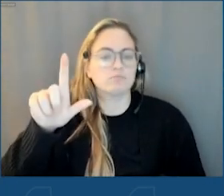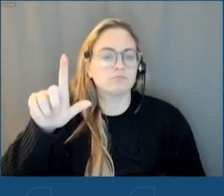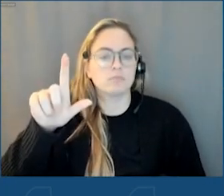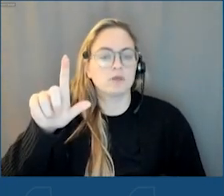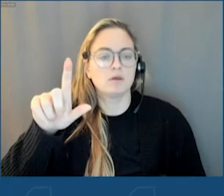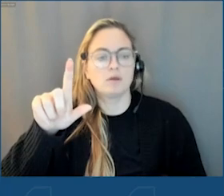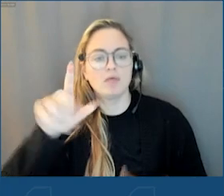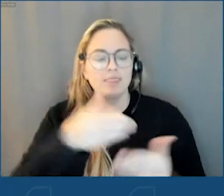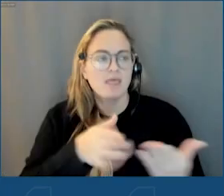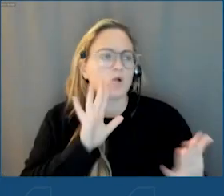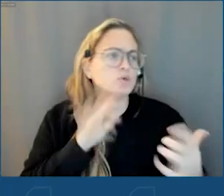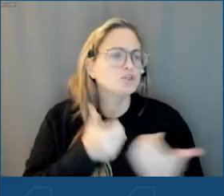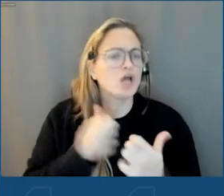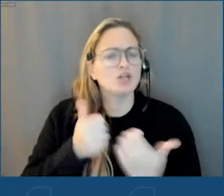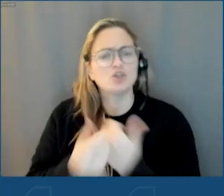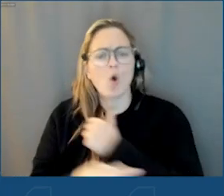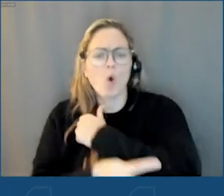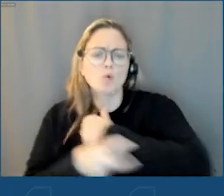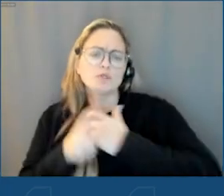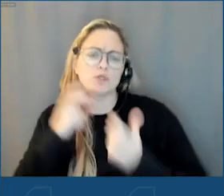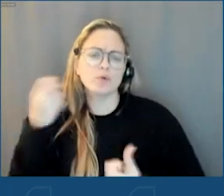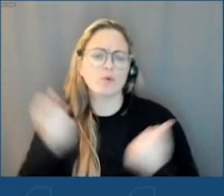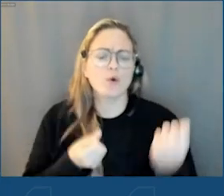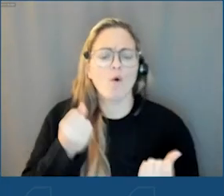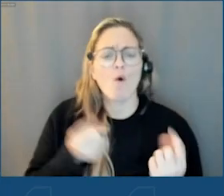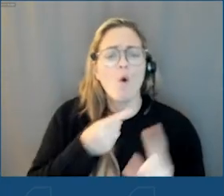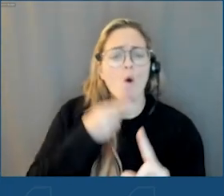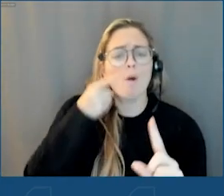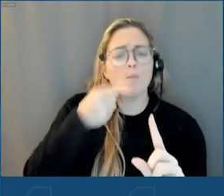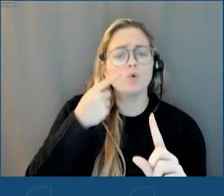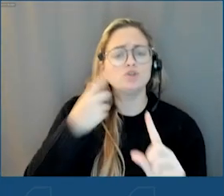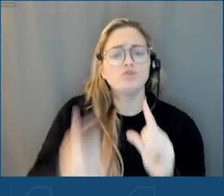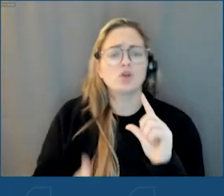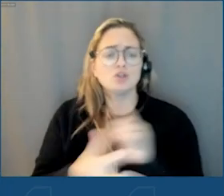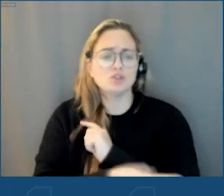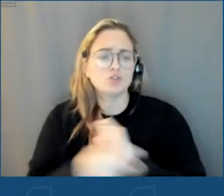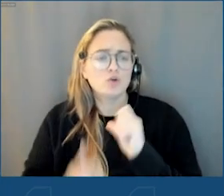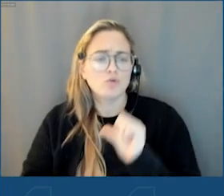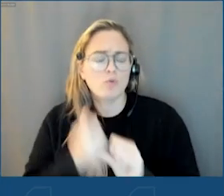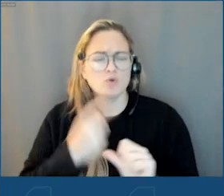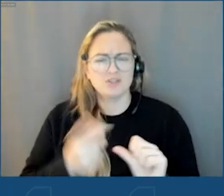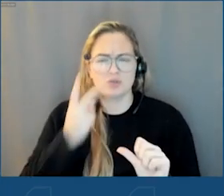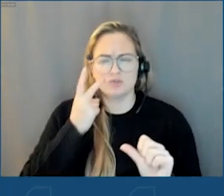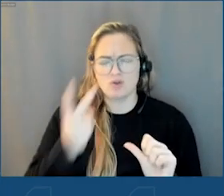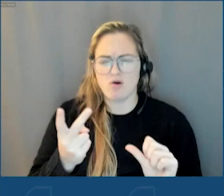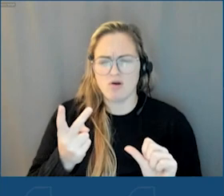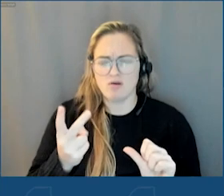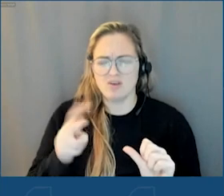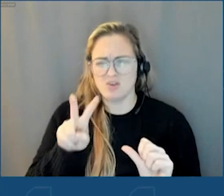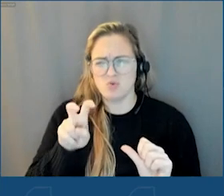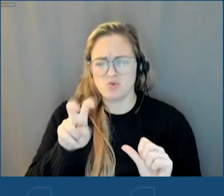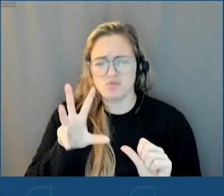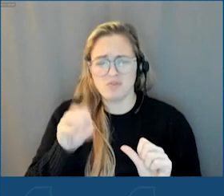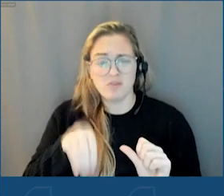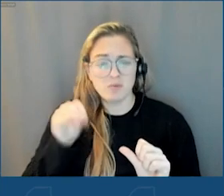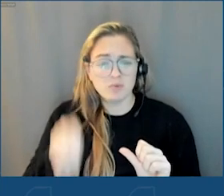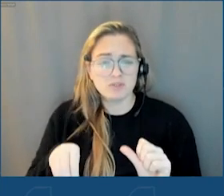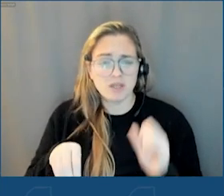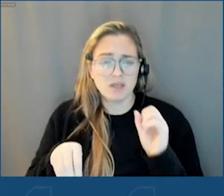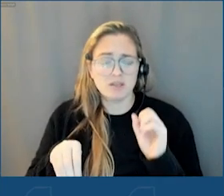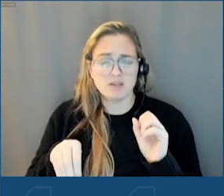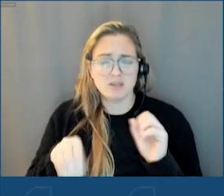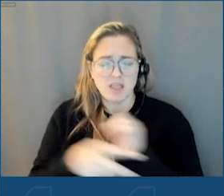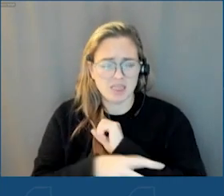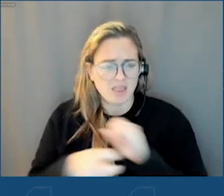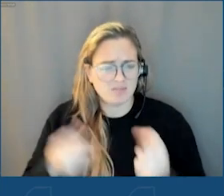challenging each other to steal cars and scoring points if you could steal the most. And there was a rise of about 250% in thefts of